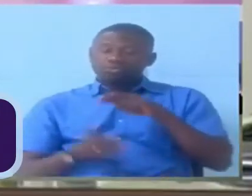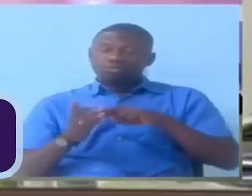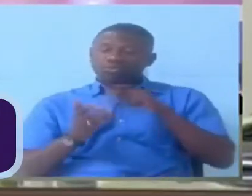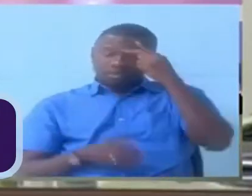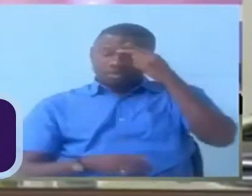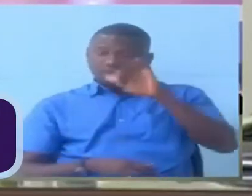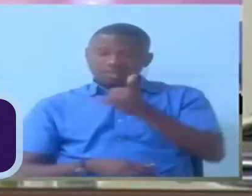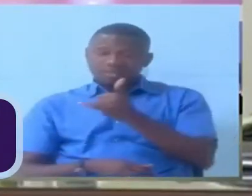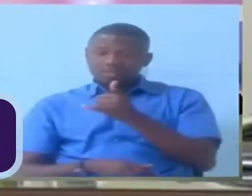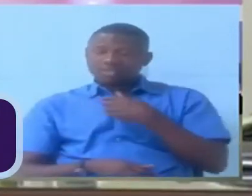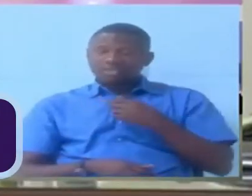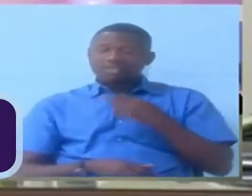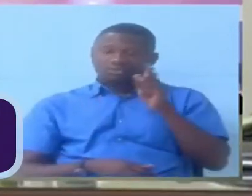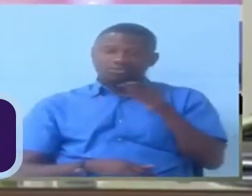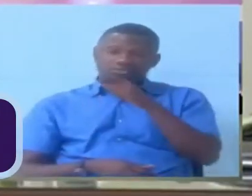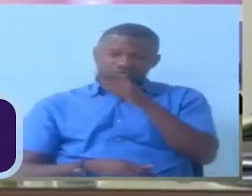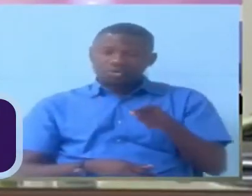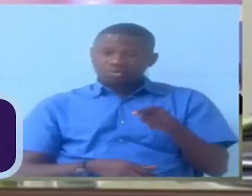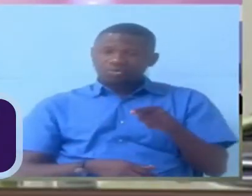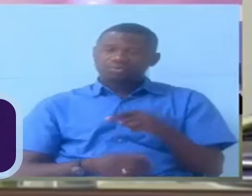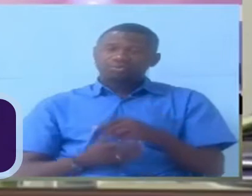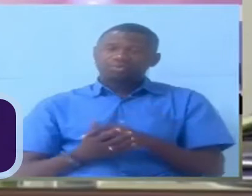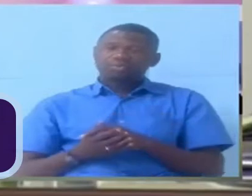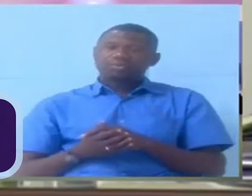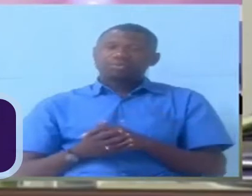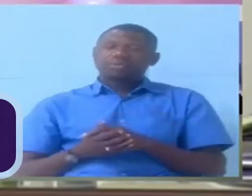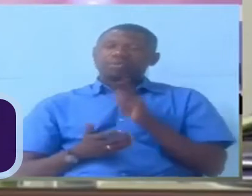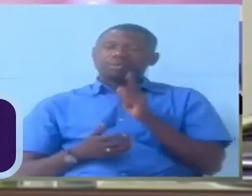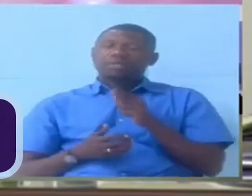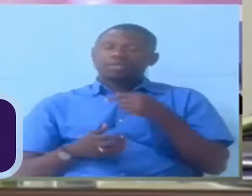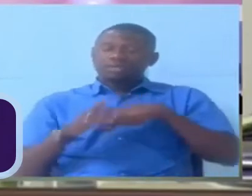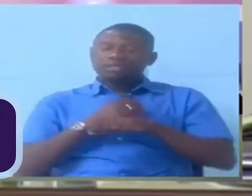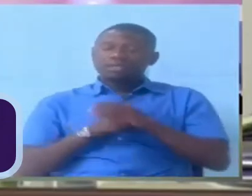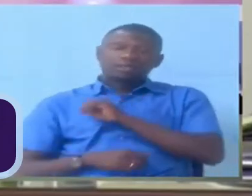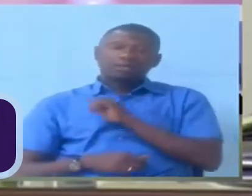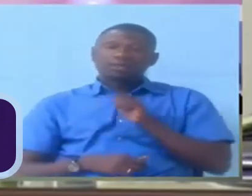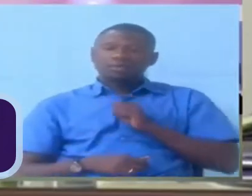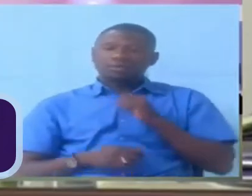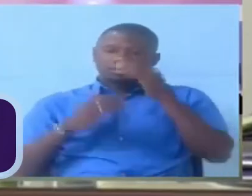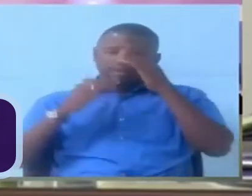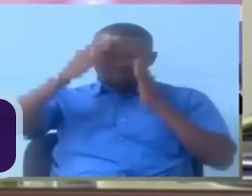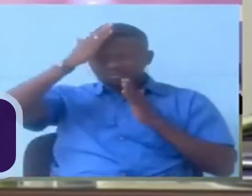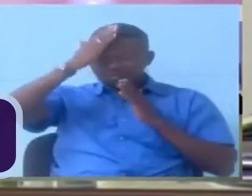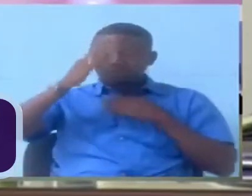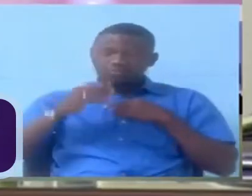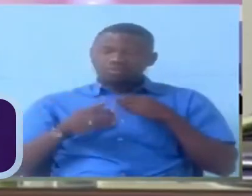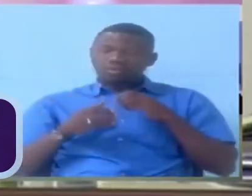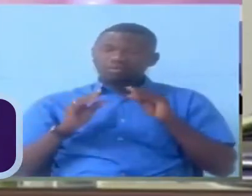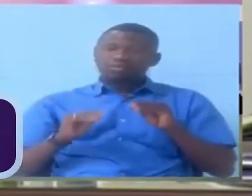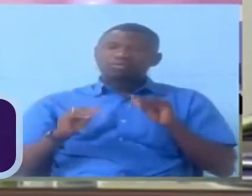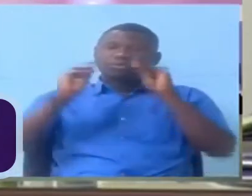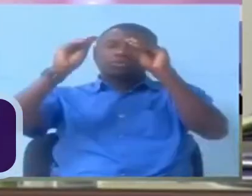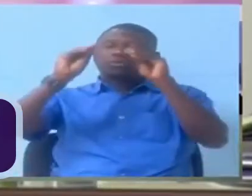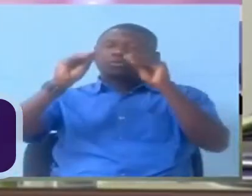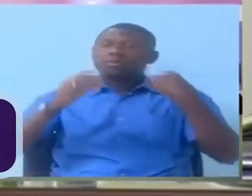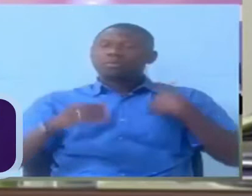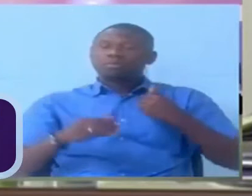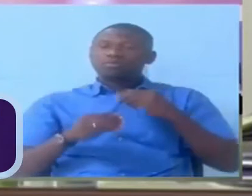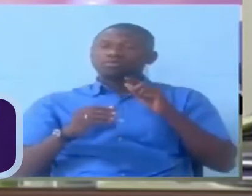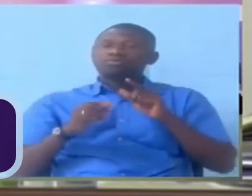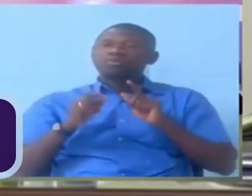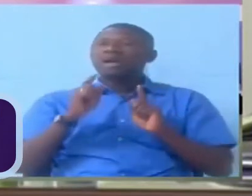instance, my case. When I was commissioned. Brie ñing palaso dina kanke kan commission. I